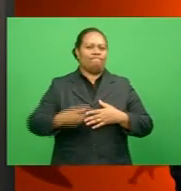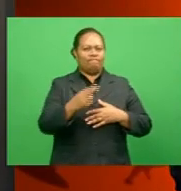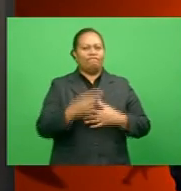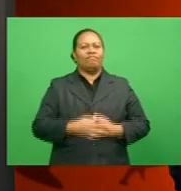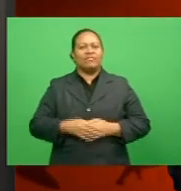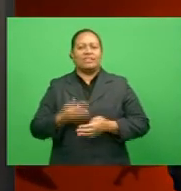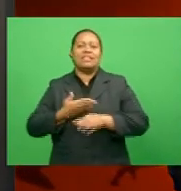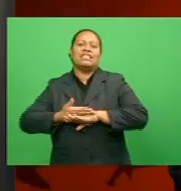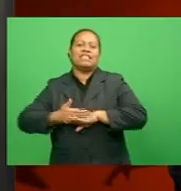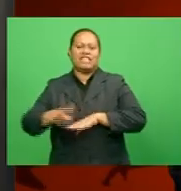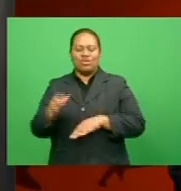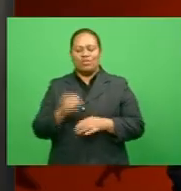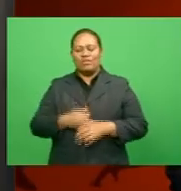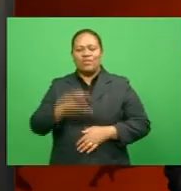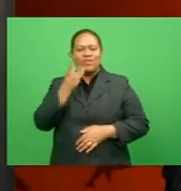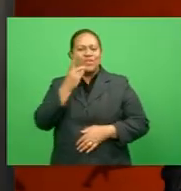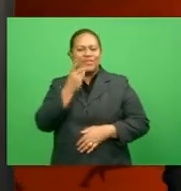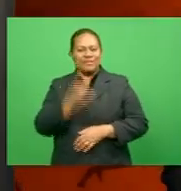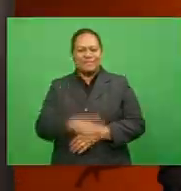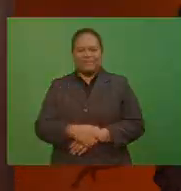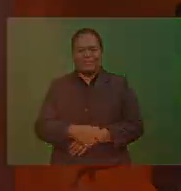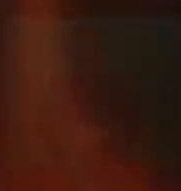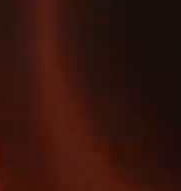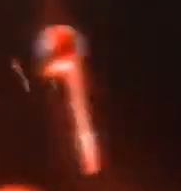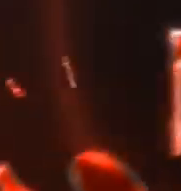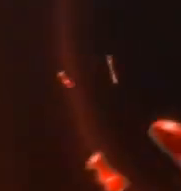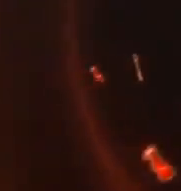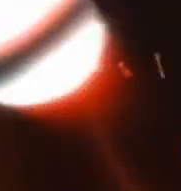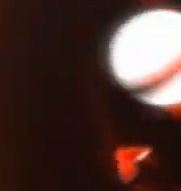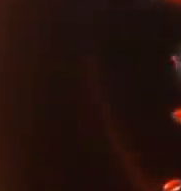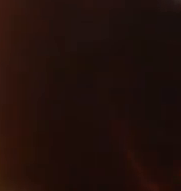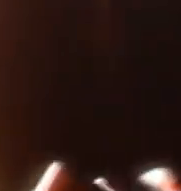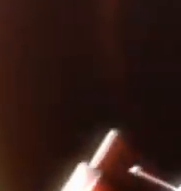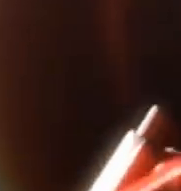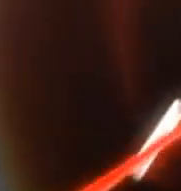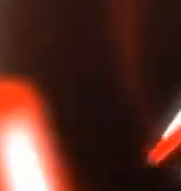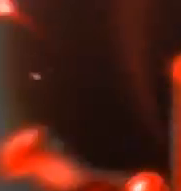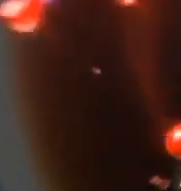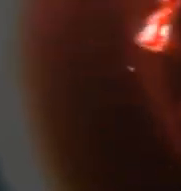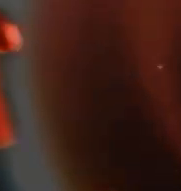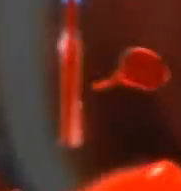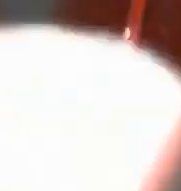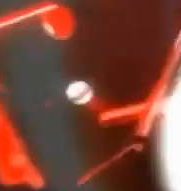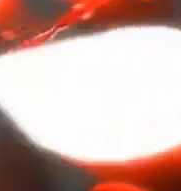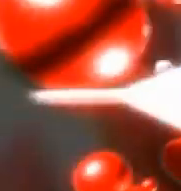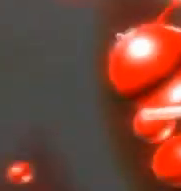iPhone series. This and more after the break.